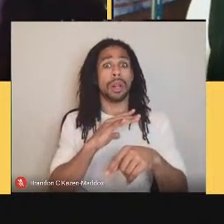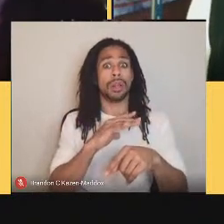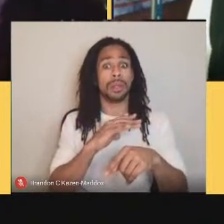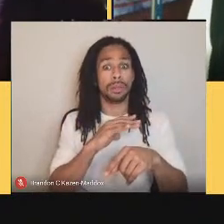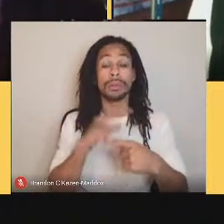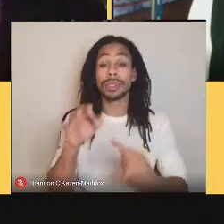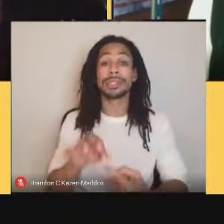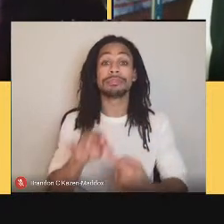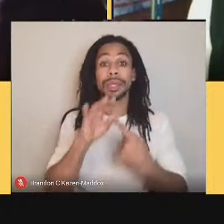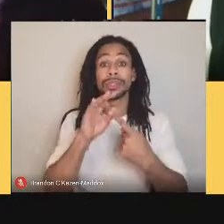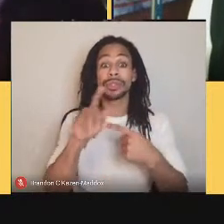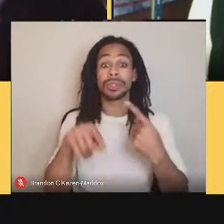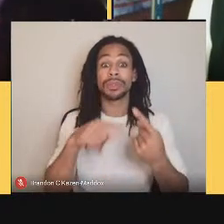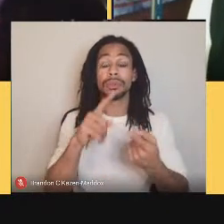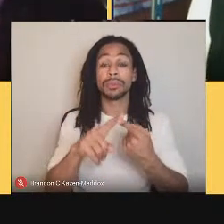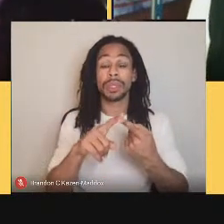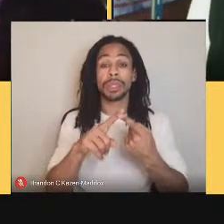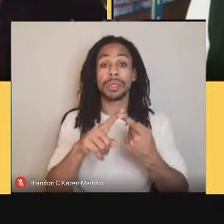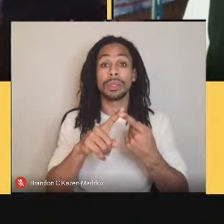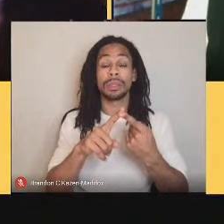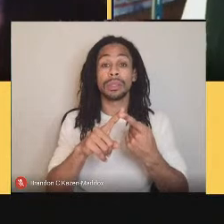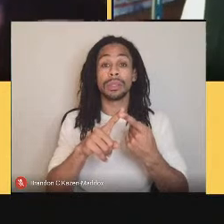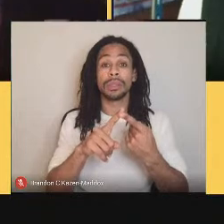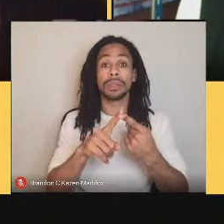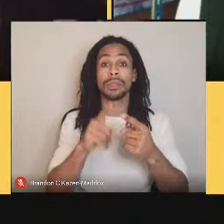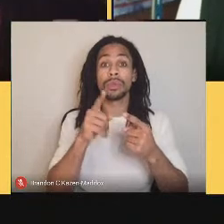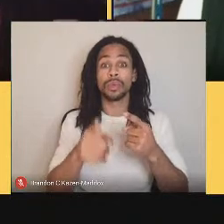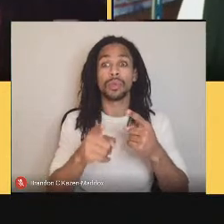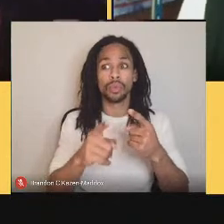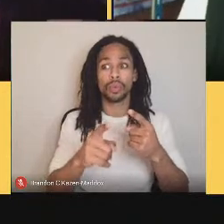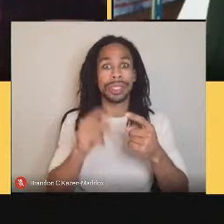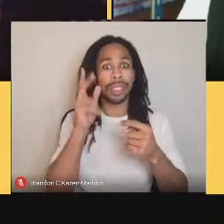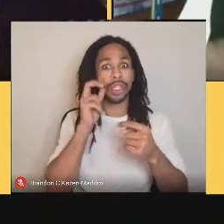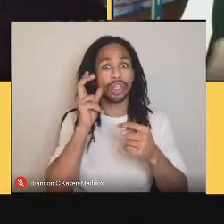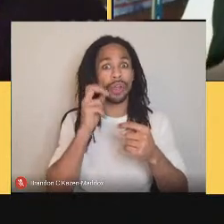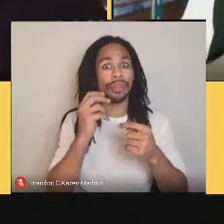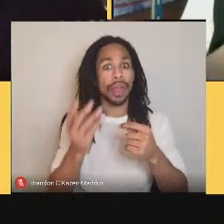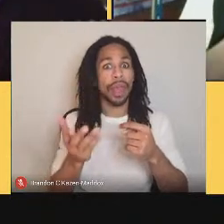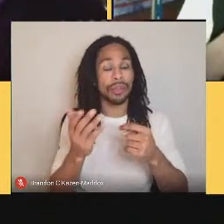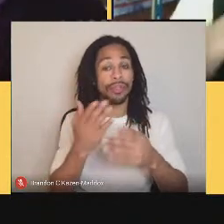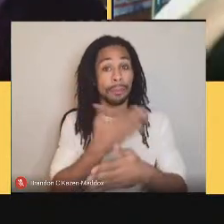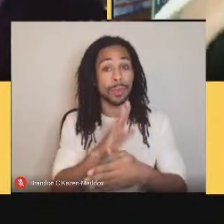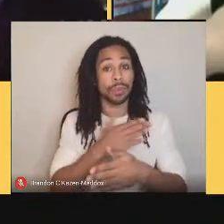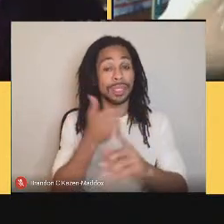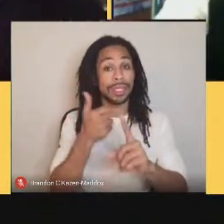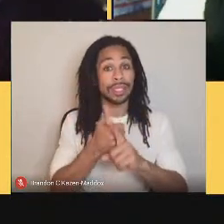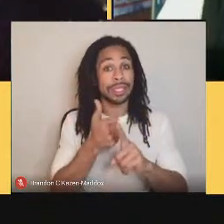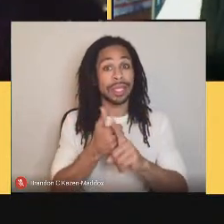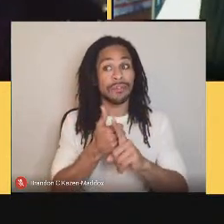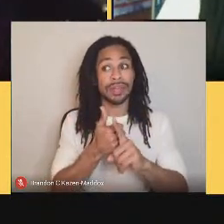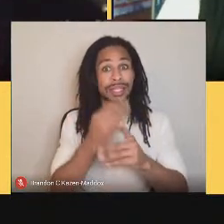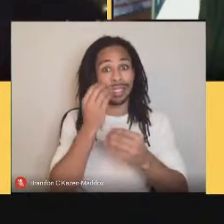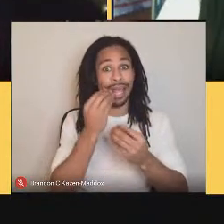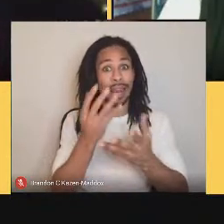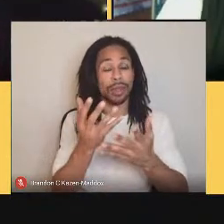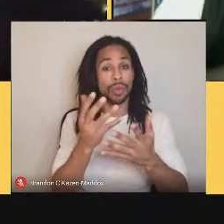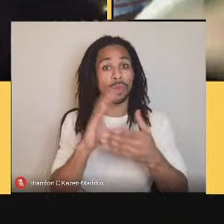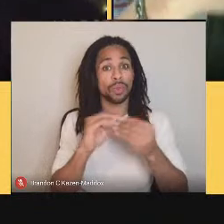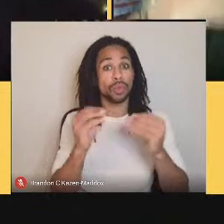Especially when you kind of inherently hear that the music is telling you a